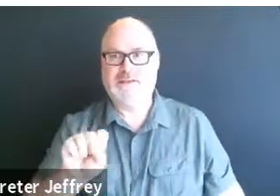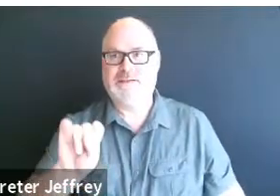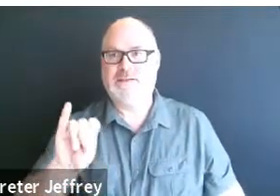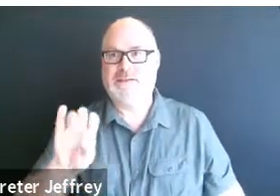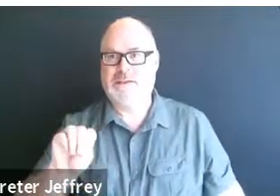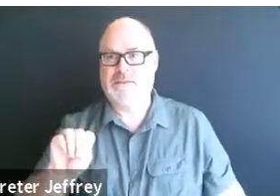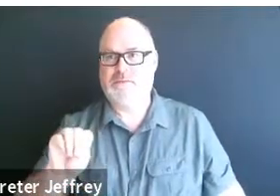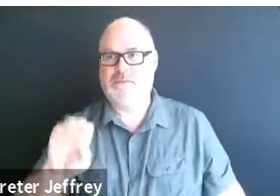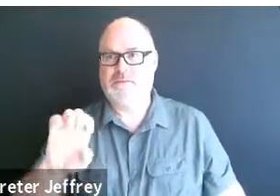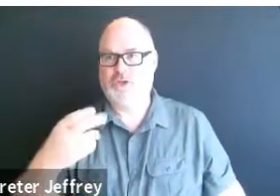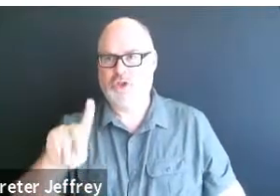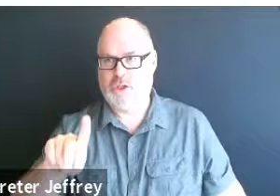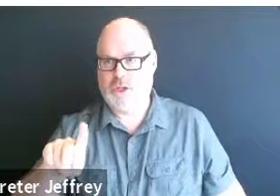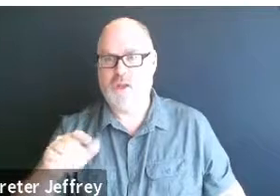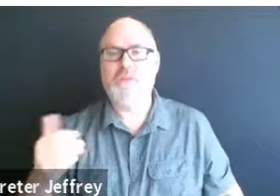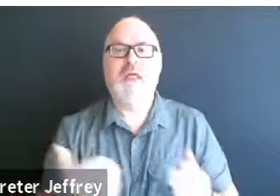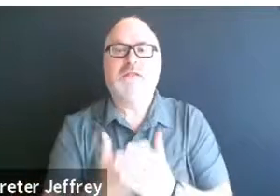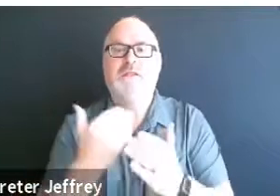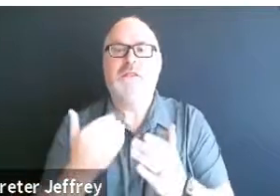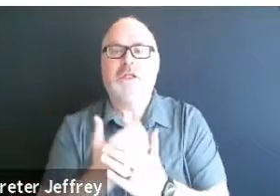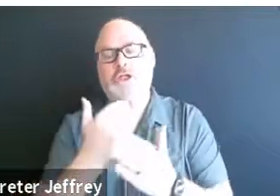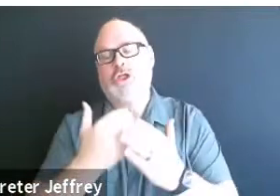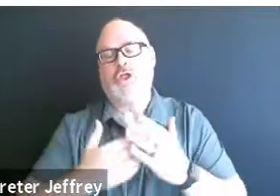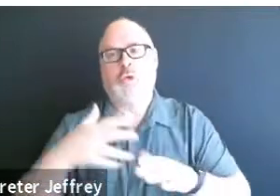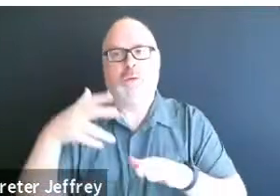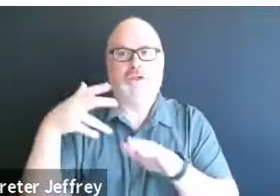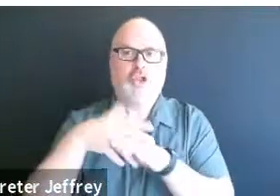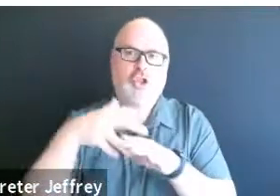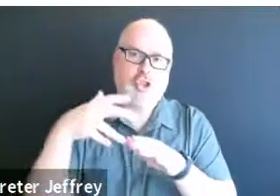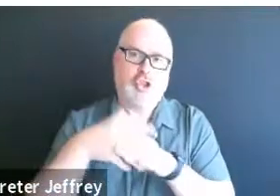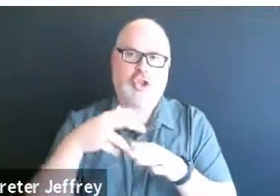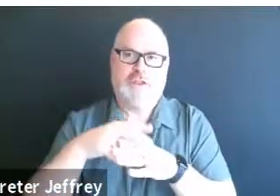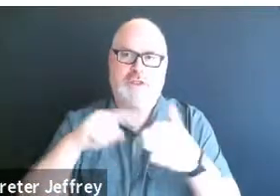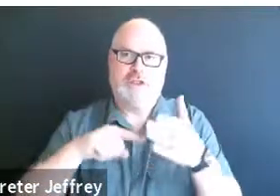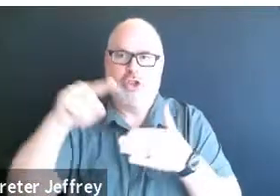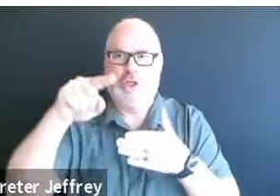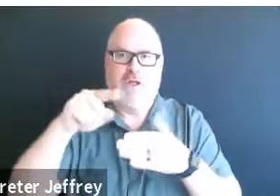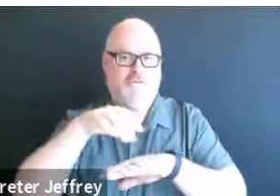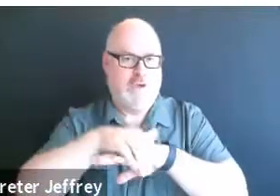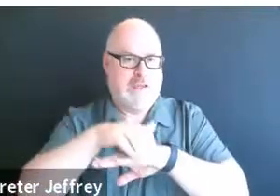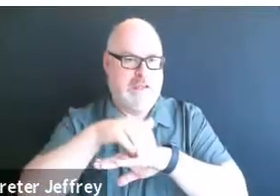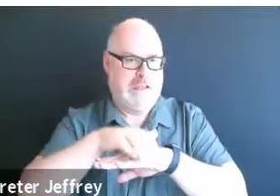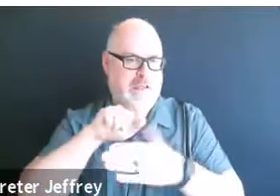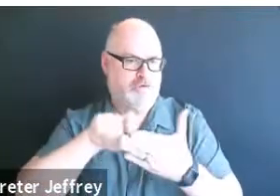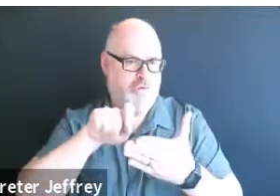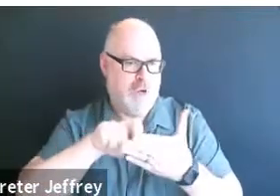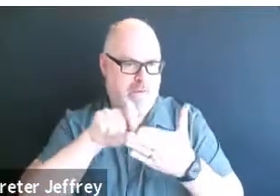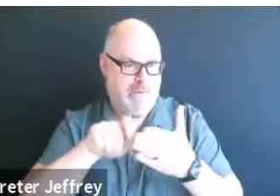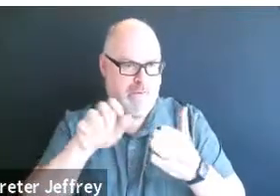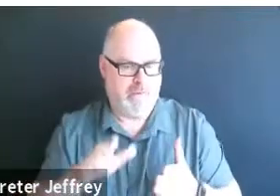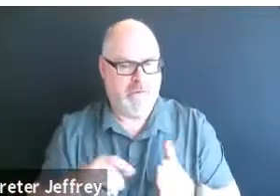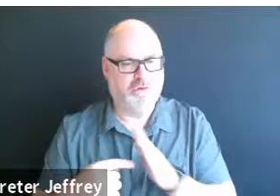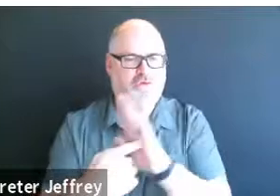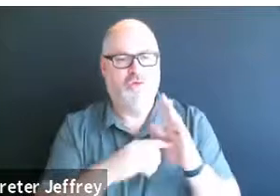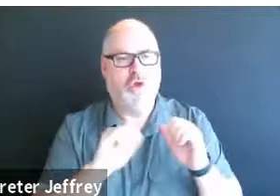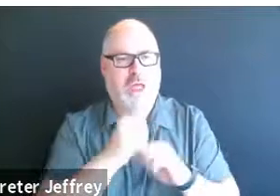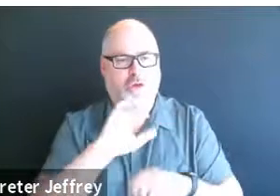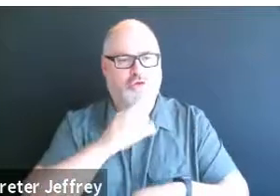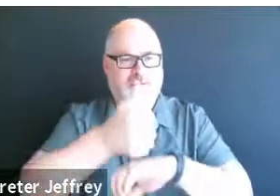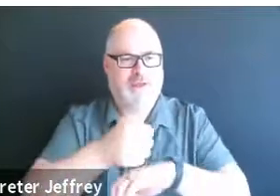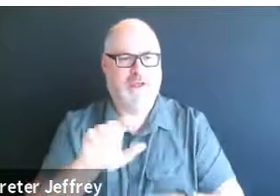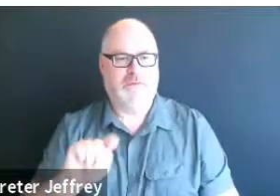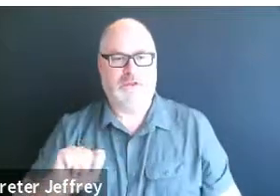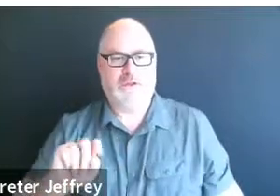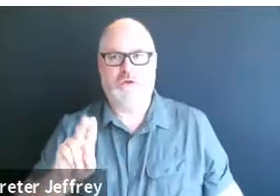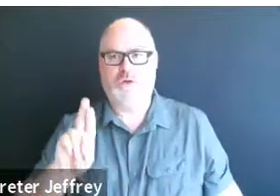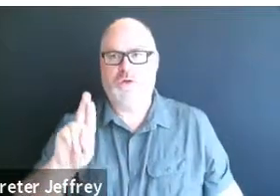Turnitin is the new plagiarism checker for assignments. VeriSite was bought out by Turnitin. So I'm going to show you how you can set up